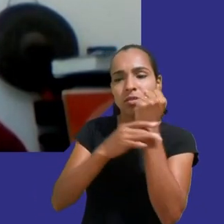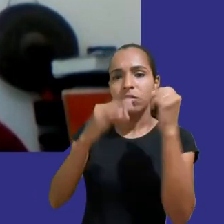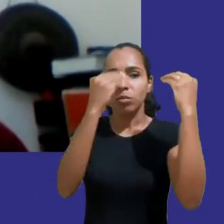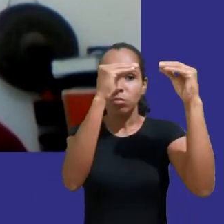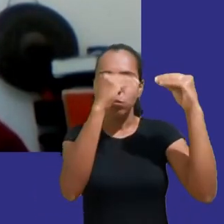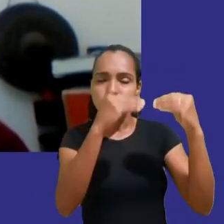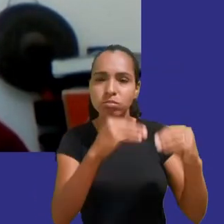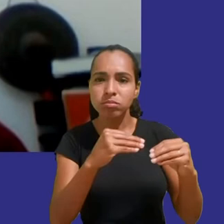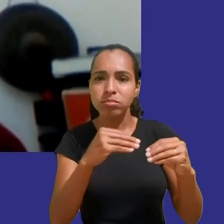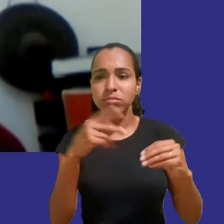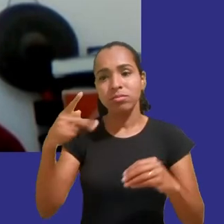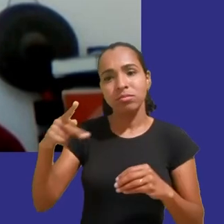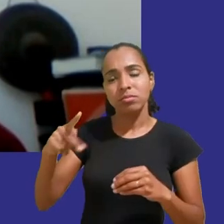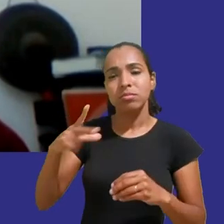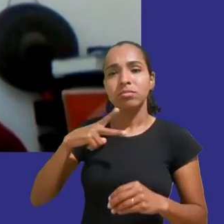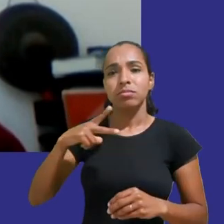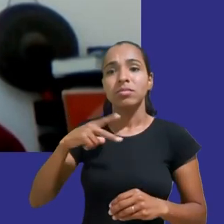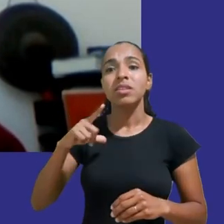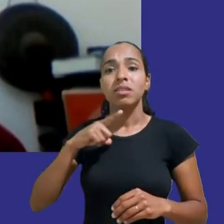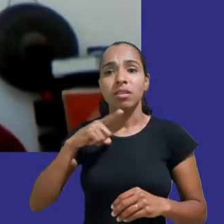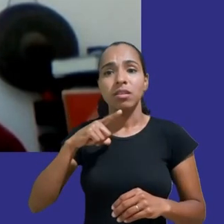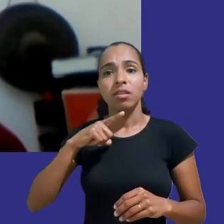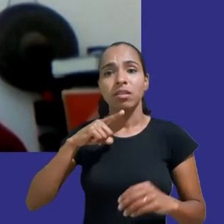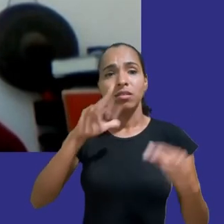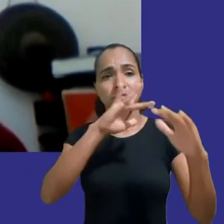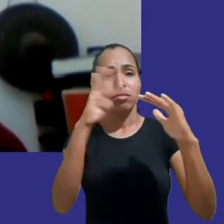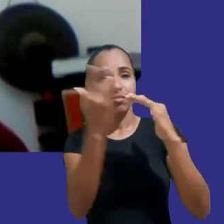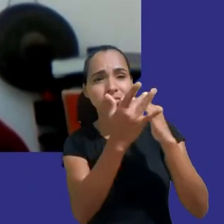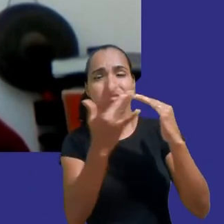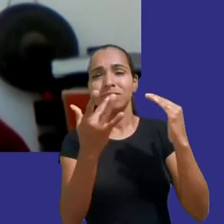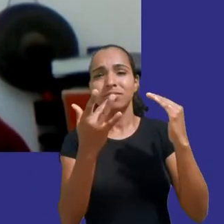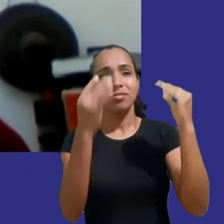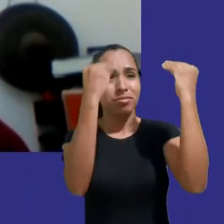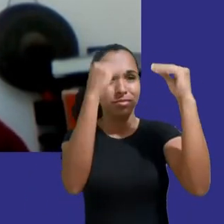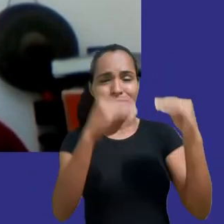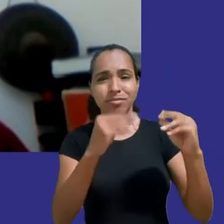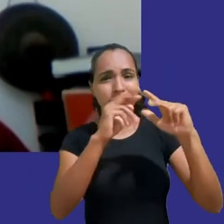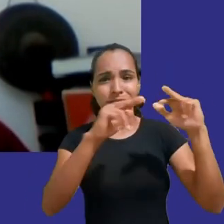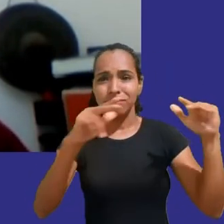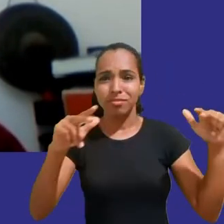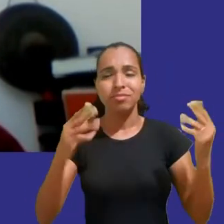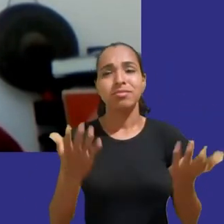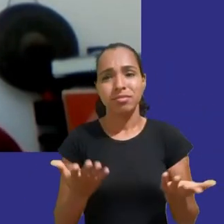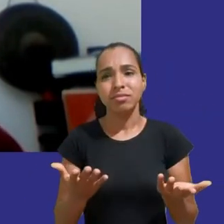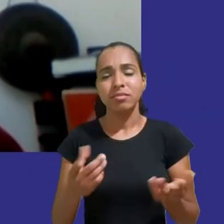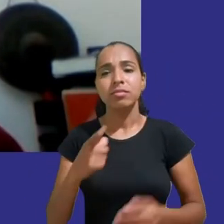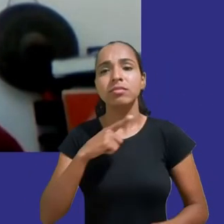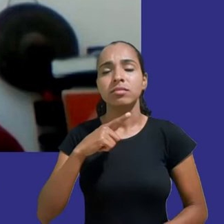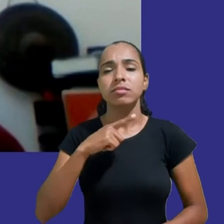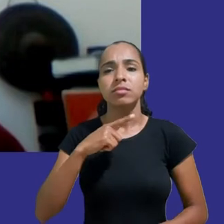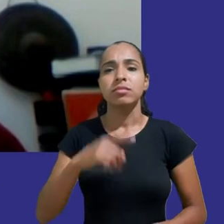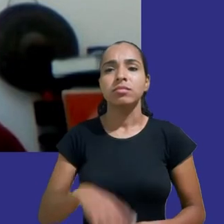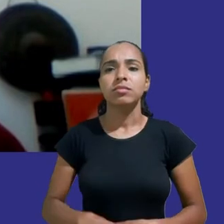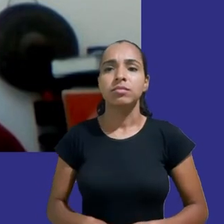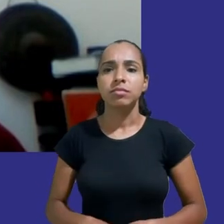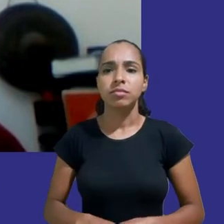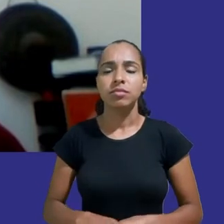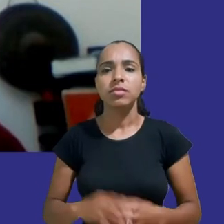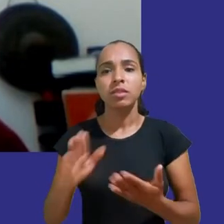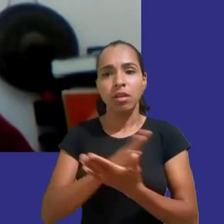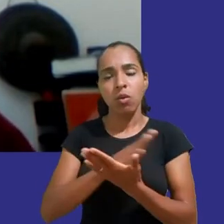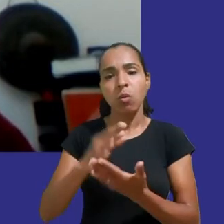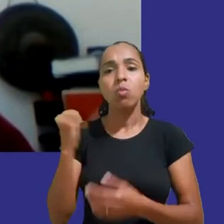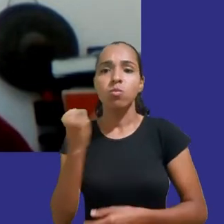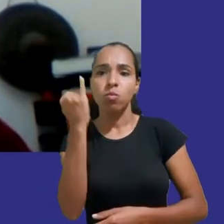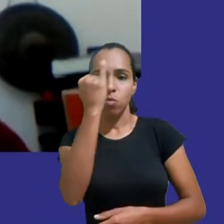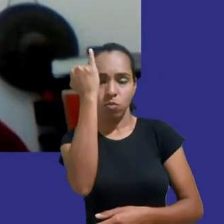categorically ignored by most players and we were seeing kind of rampant non-compliance in many of the most basic areas